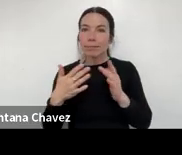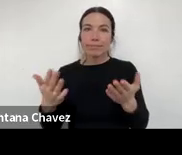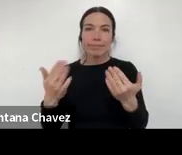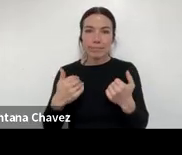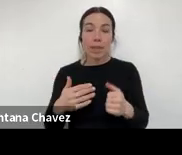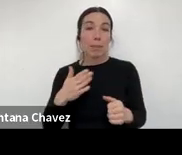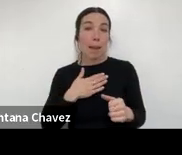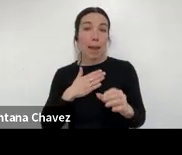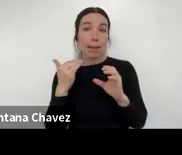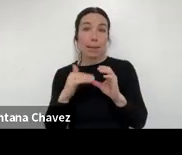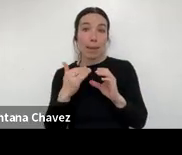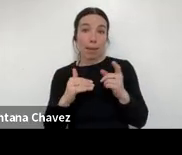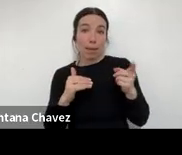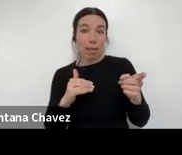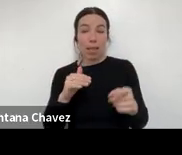which is